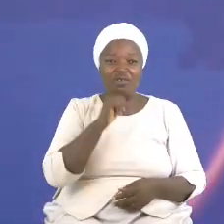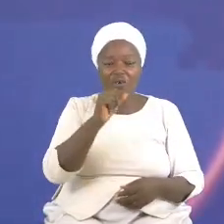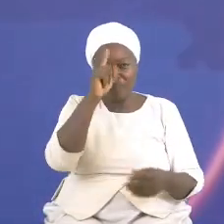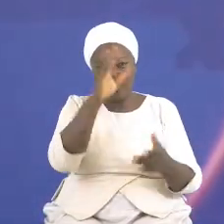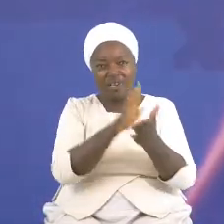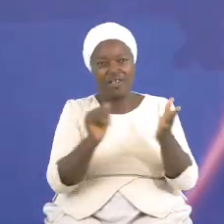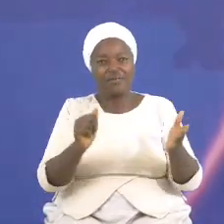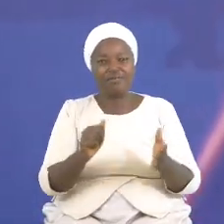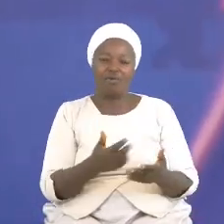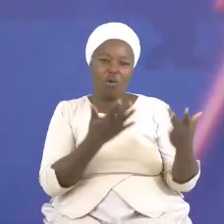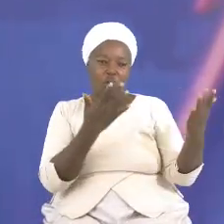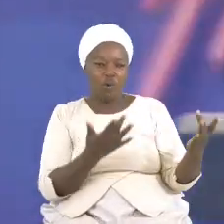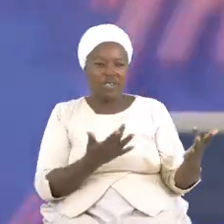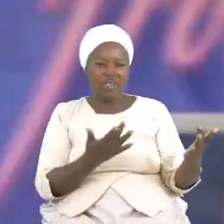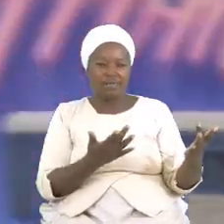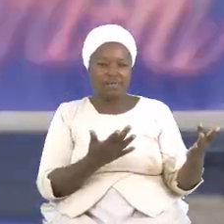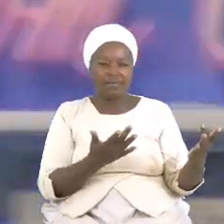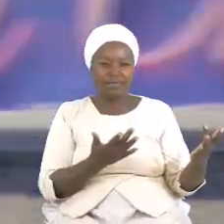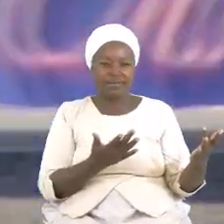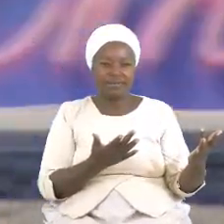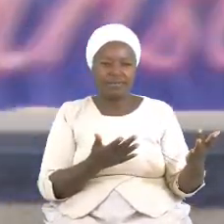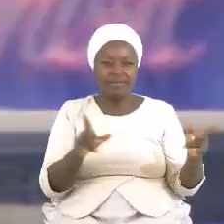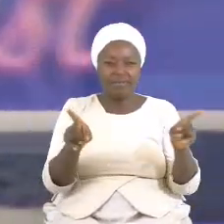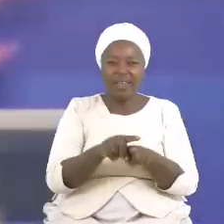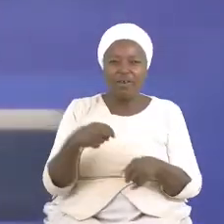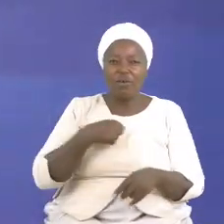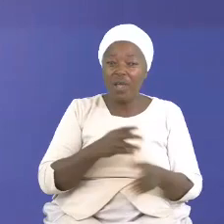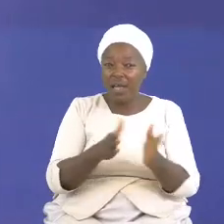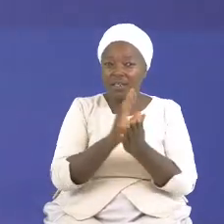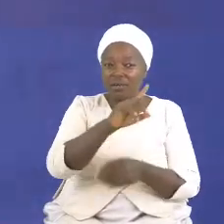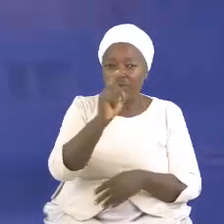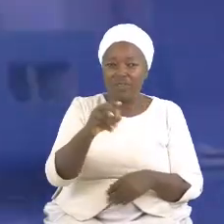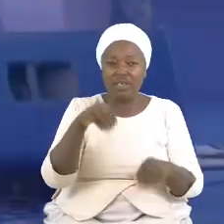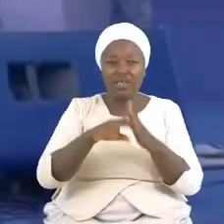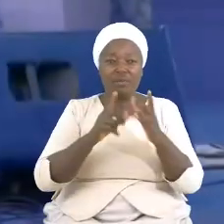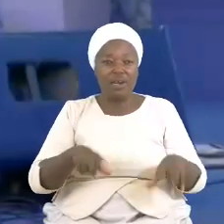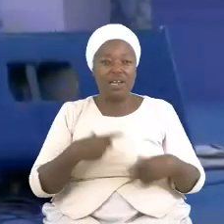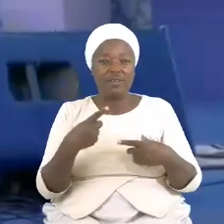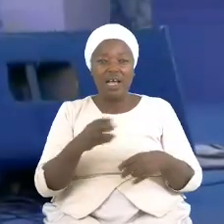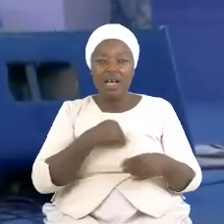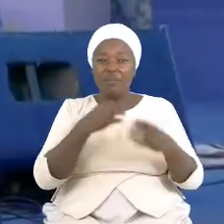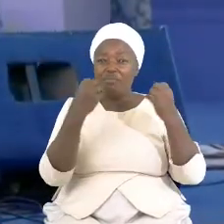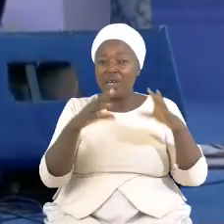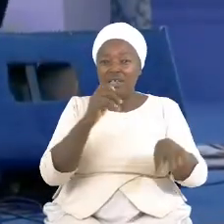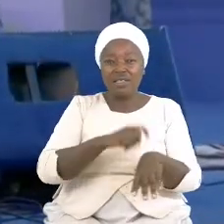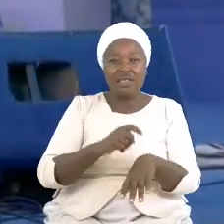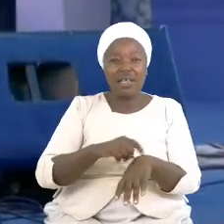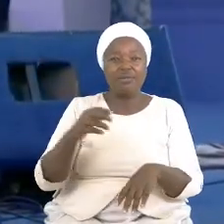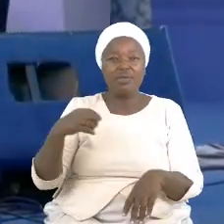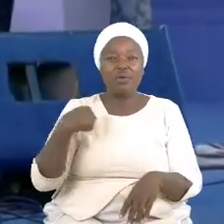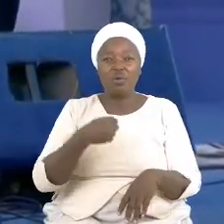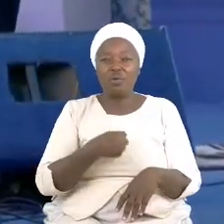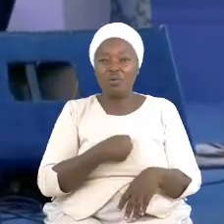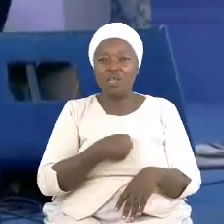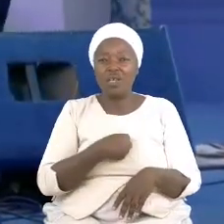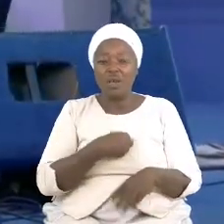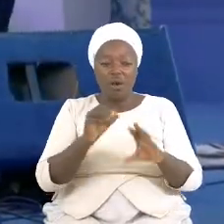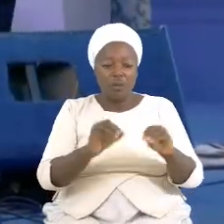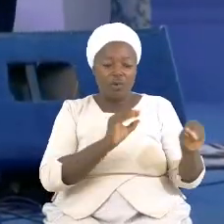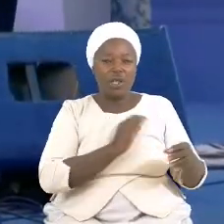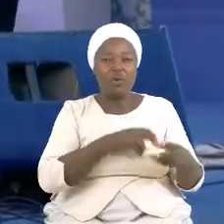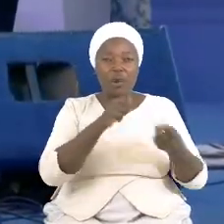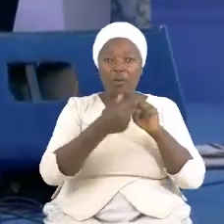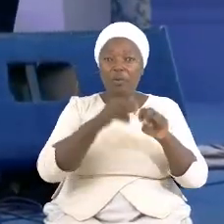on. As we ask the question in our lives, how many times we put our problems on